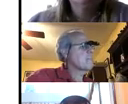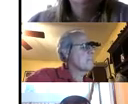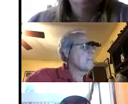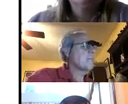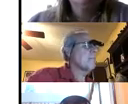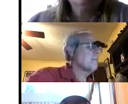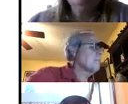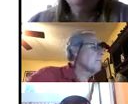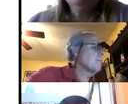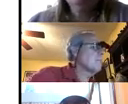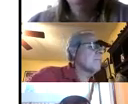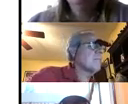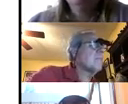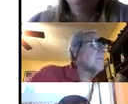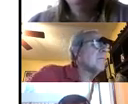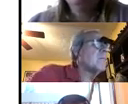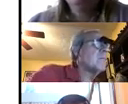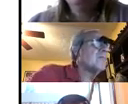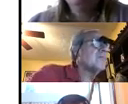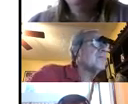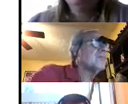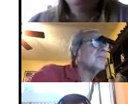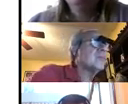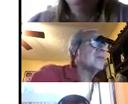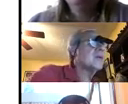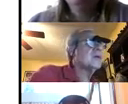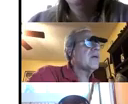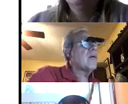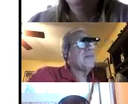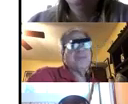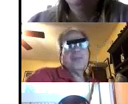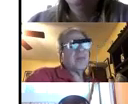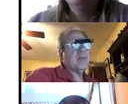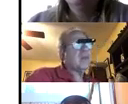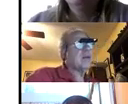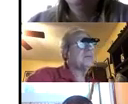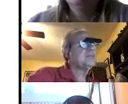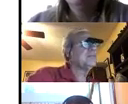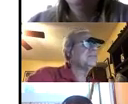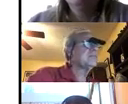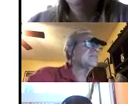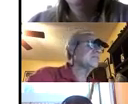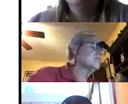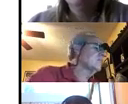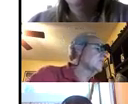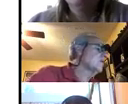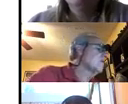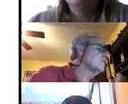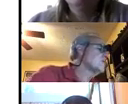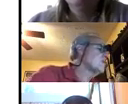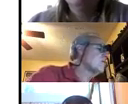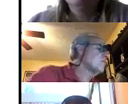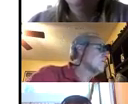refugees, okay? So they had to leave in fear of their lives. So if we think about these